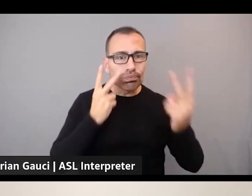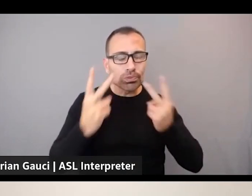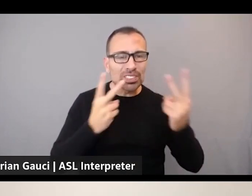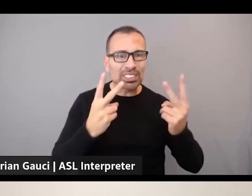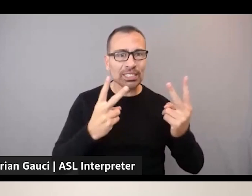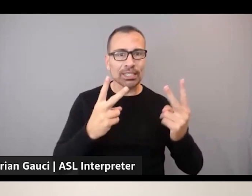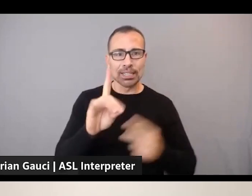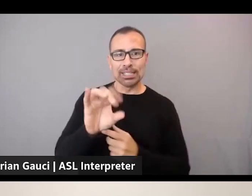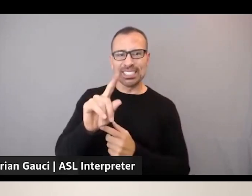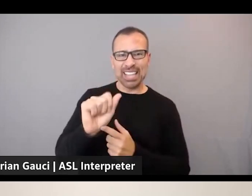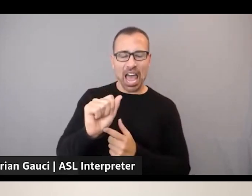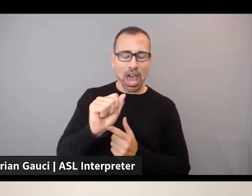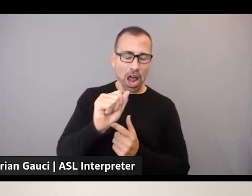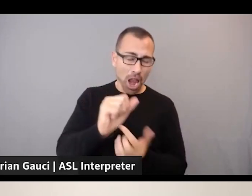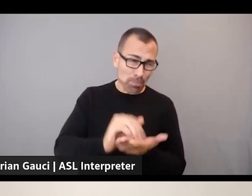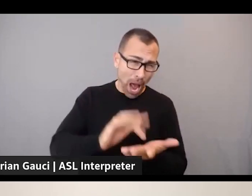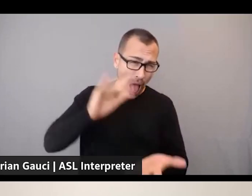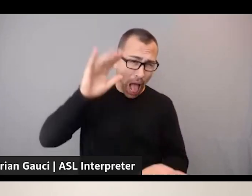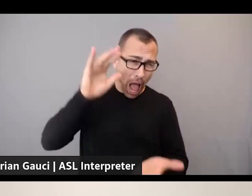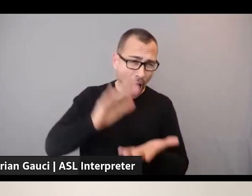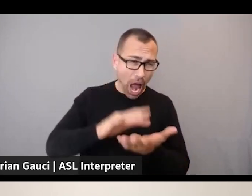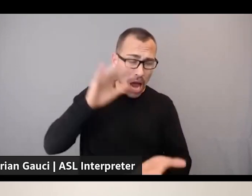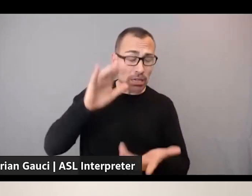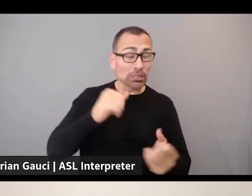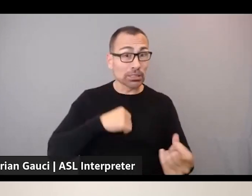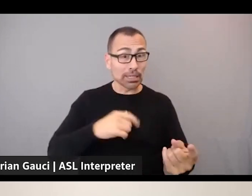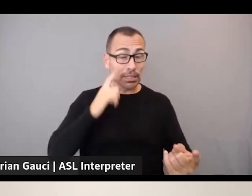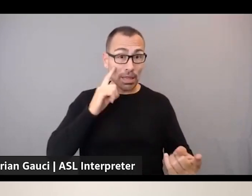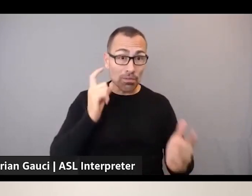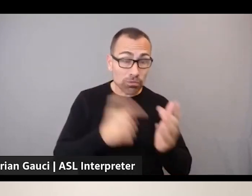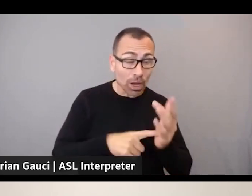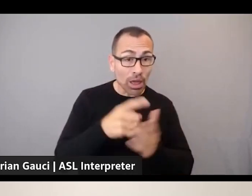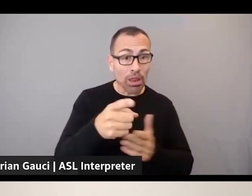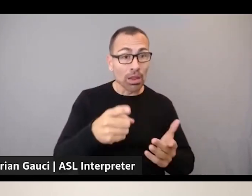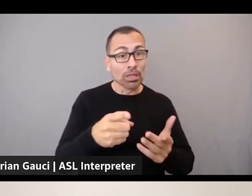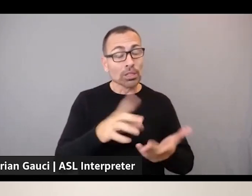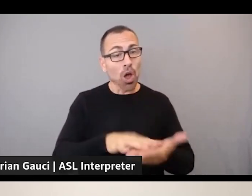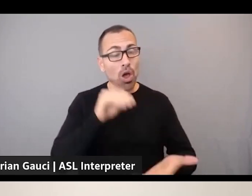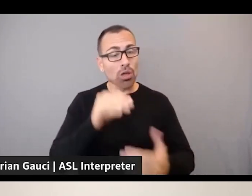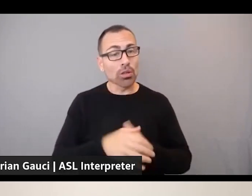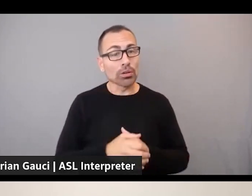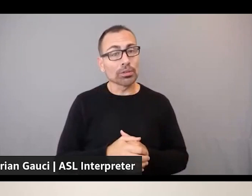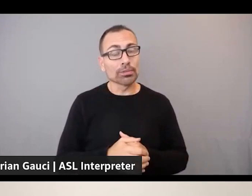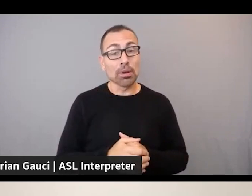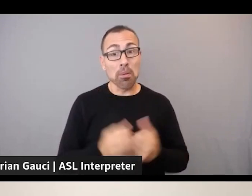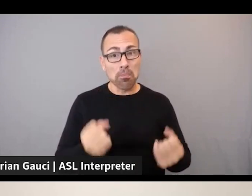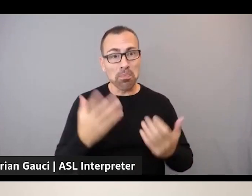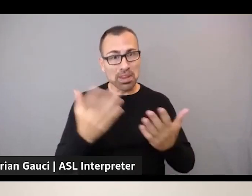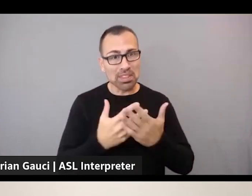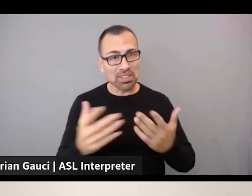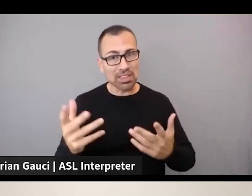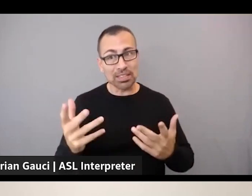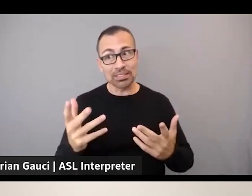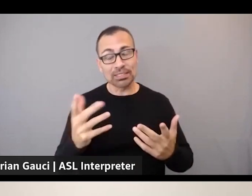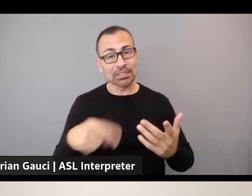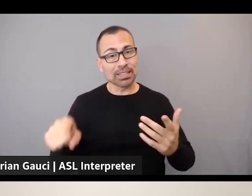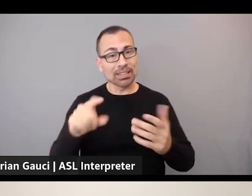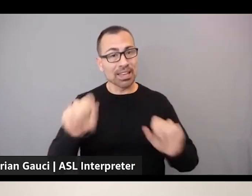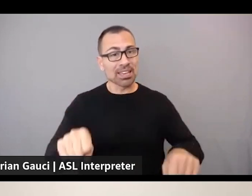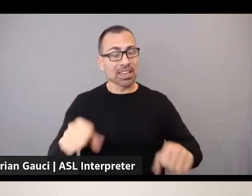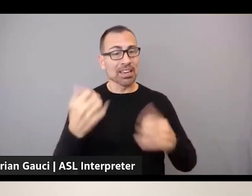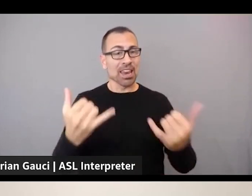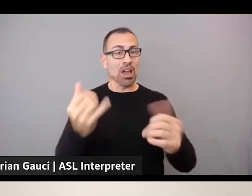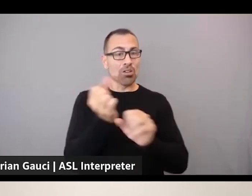remarkable things that are a lot of folks have been able to witness firsthand in this last year, and we're working to make that technology